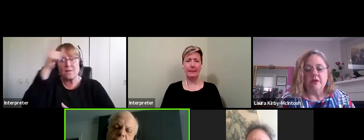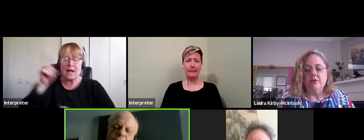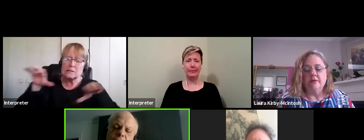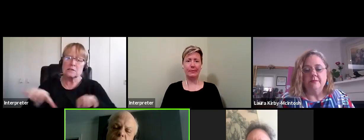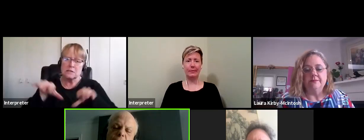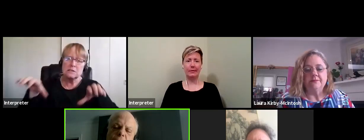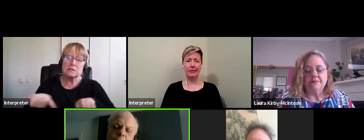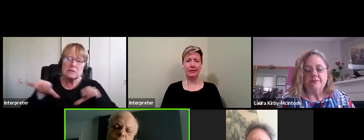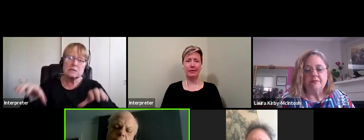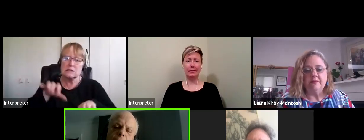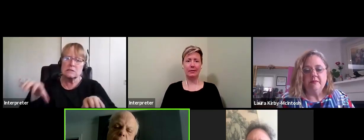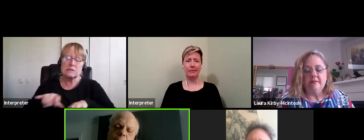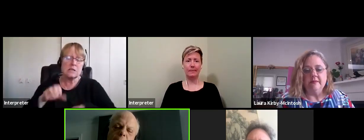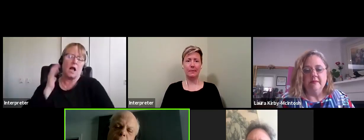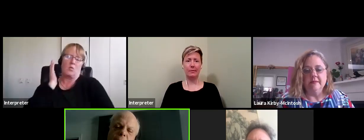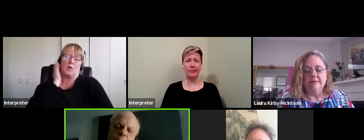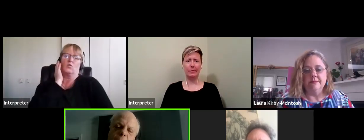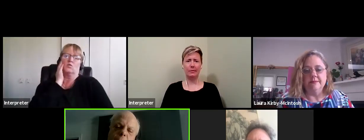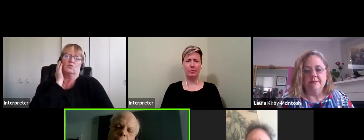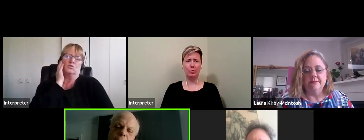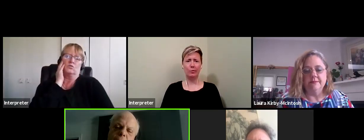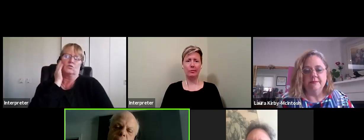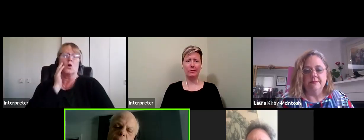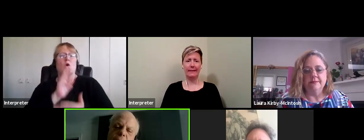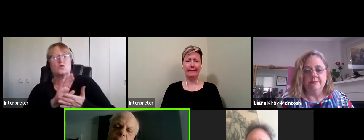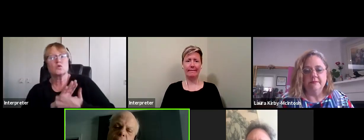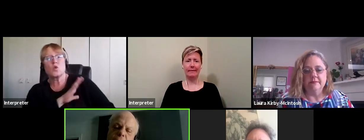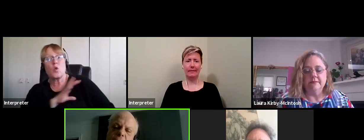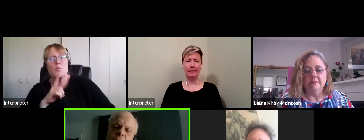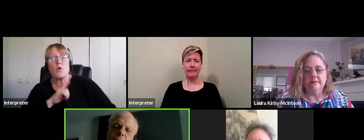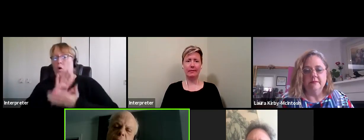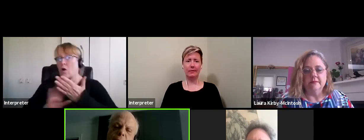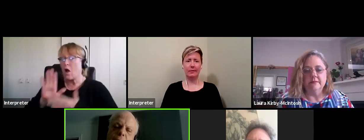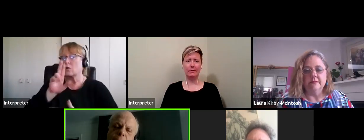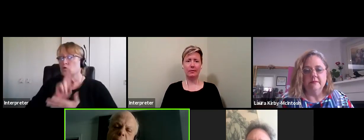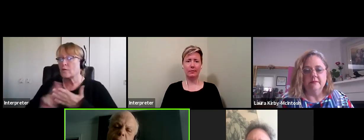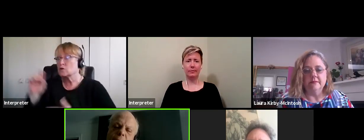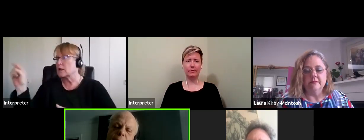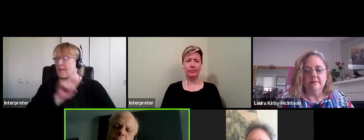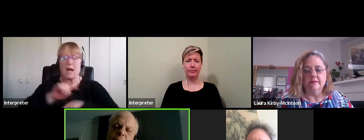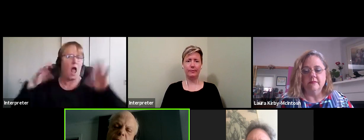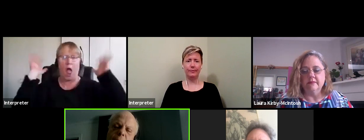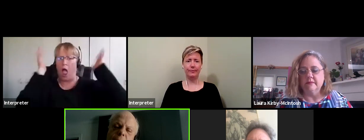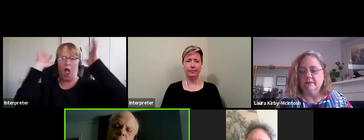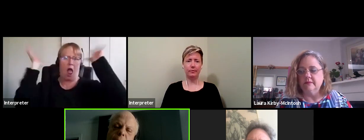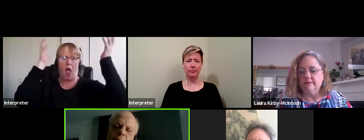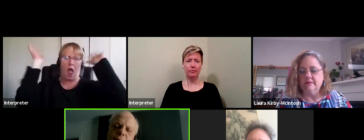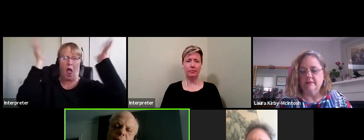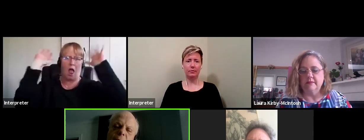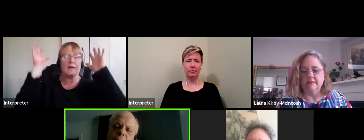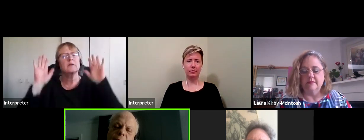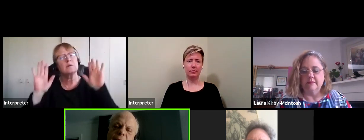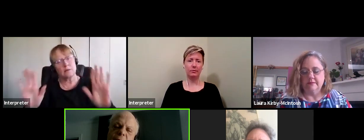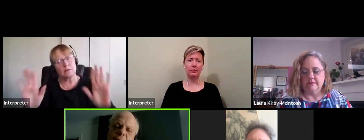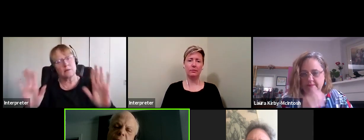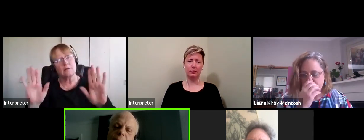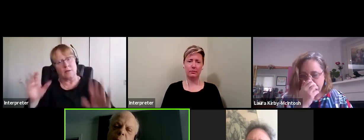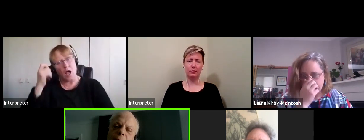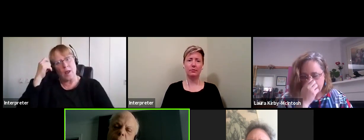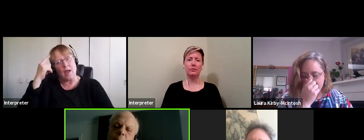as they can. And we know that people at school boards and colleges and universities are all scrambling. So again, we realize what they're